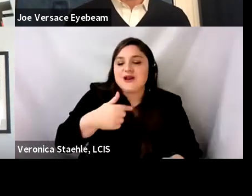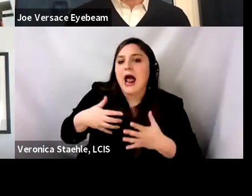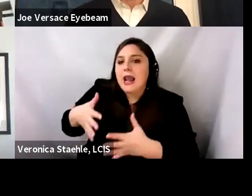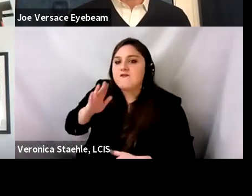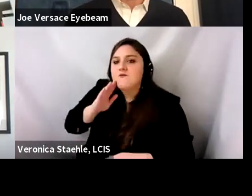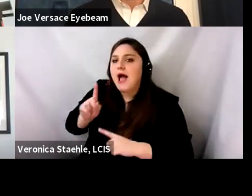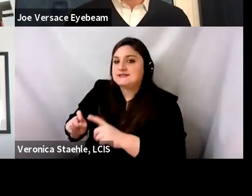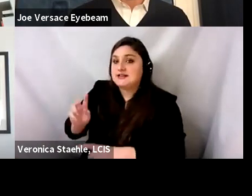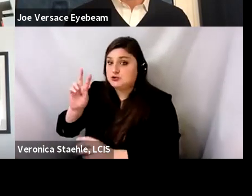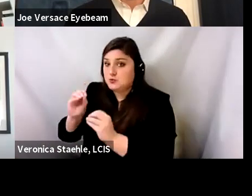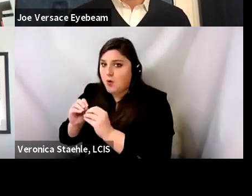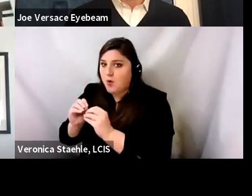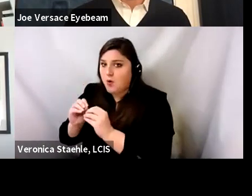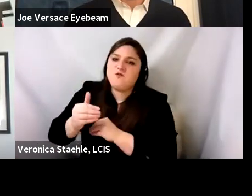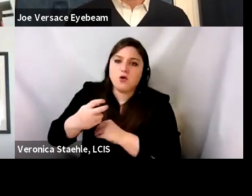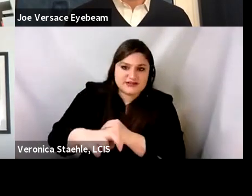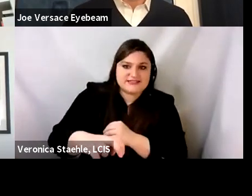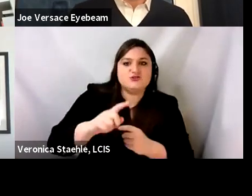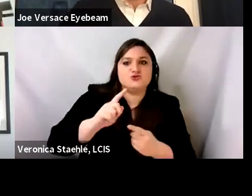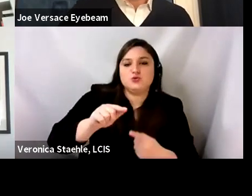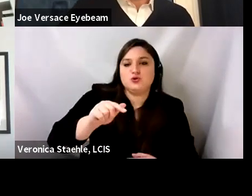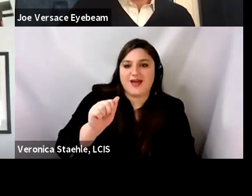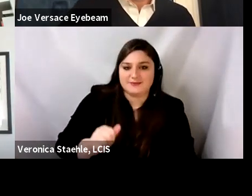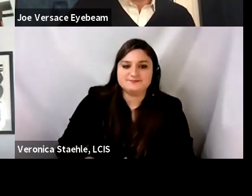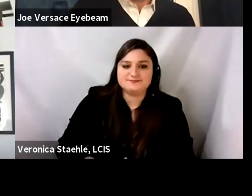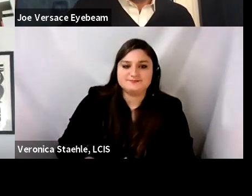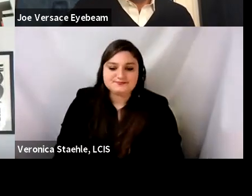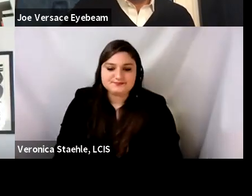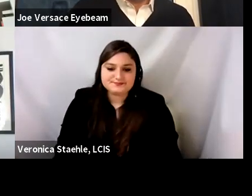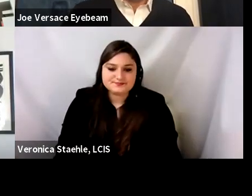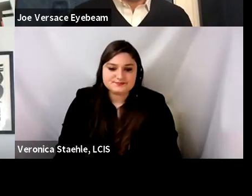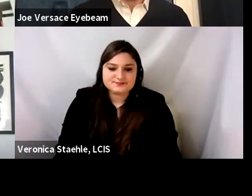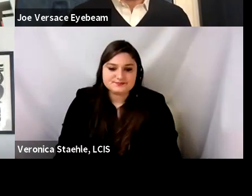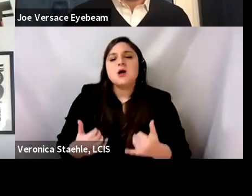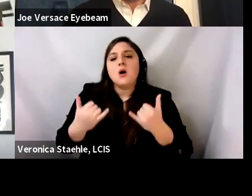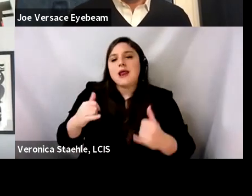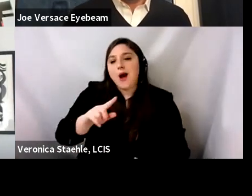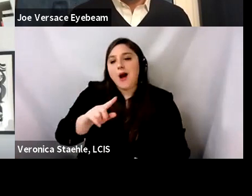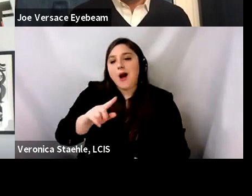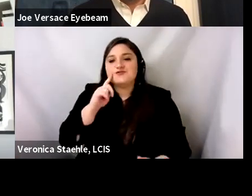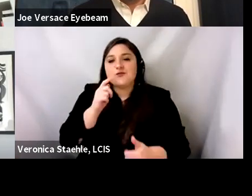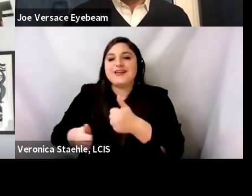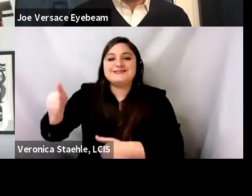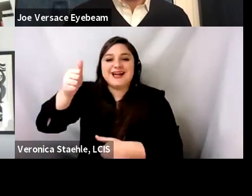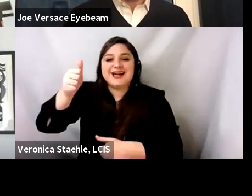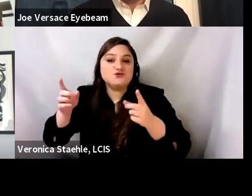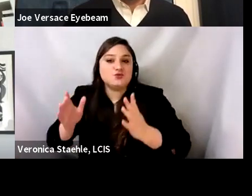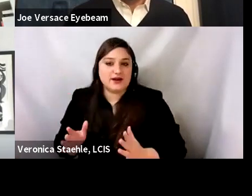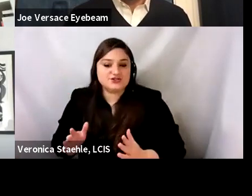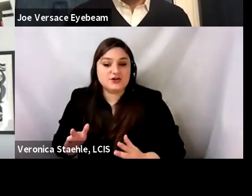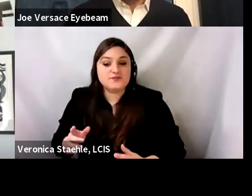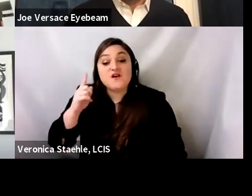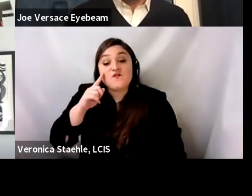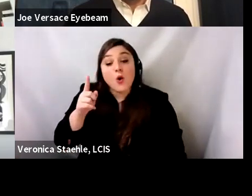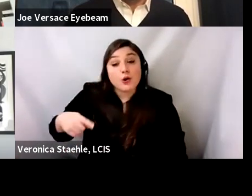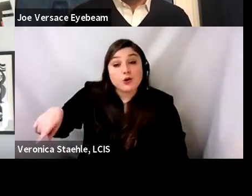question for the EDs. You know, we're hearing about, you know, cultural organizations, institutions losing staff,